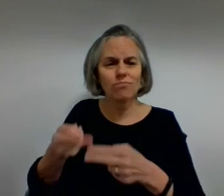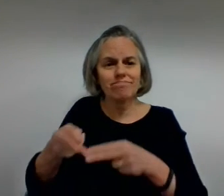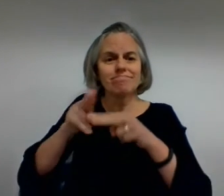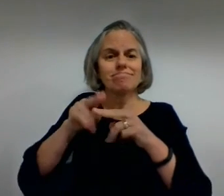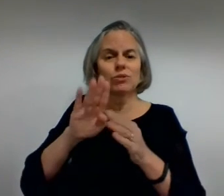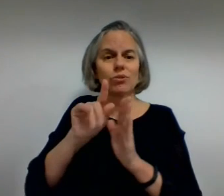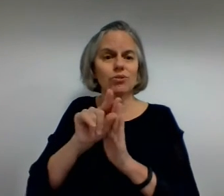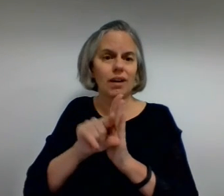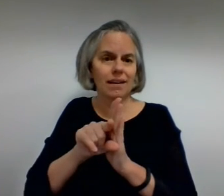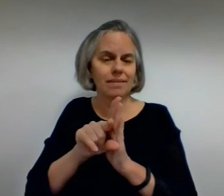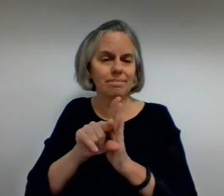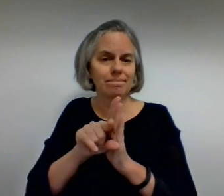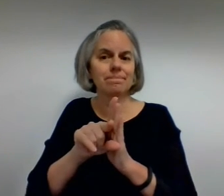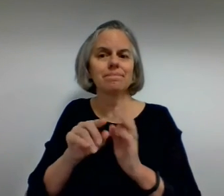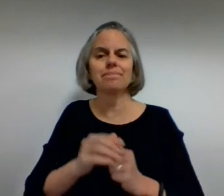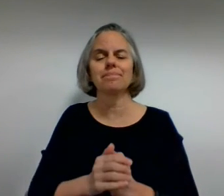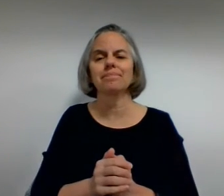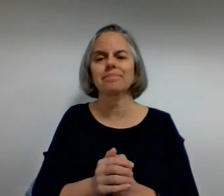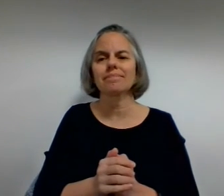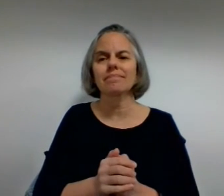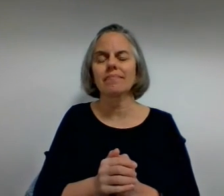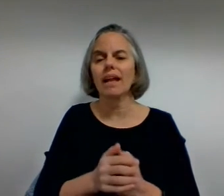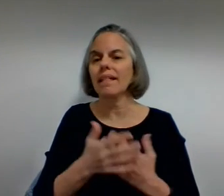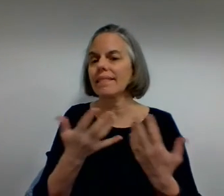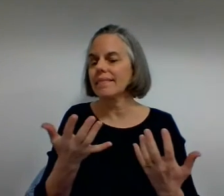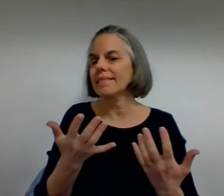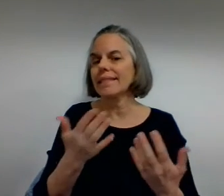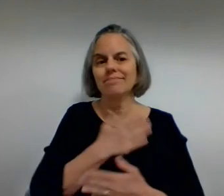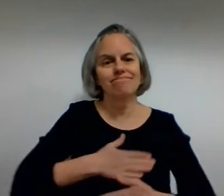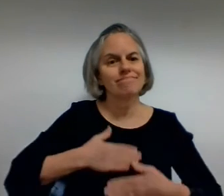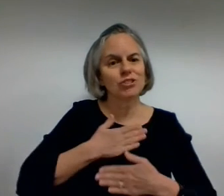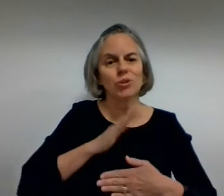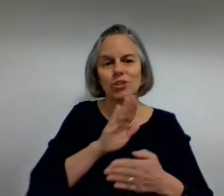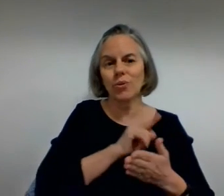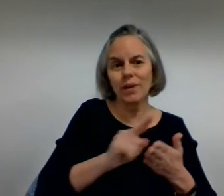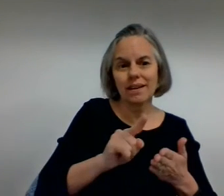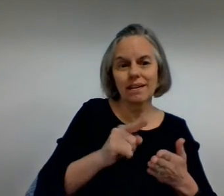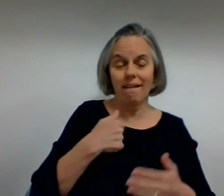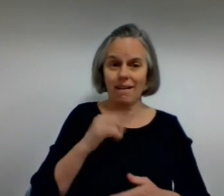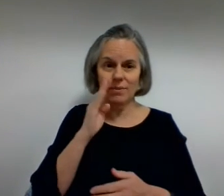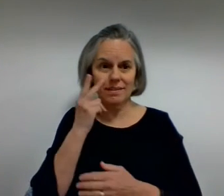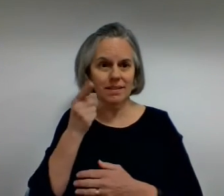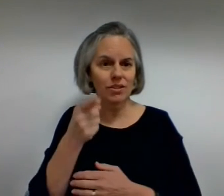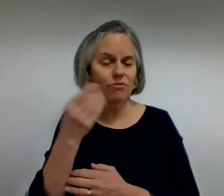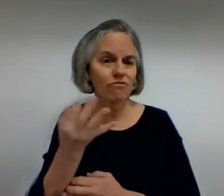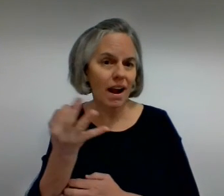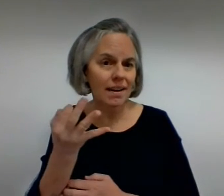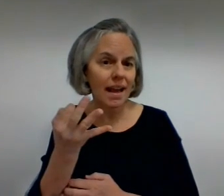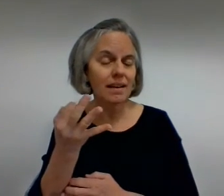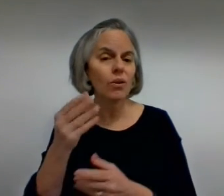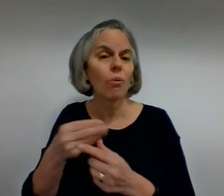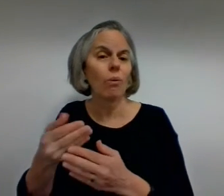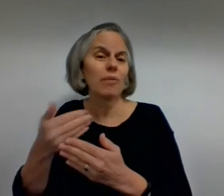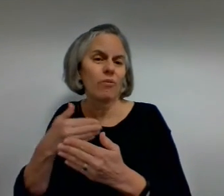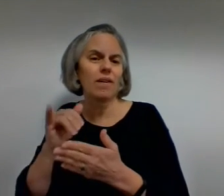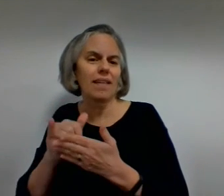grade. Okay. All right. Well, guys, enjoy your week. I will see you on Friday, if not before that, when you